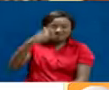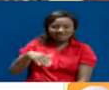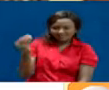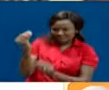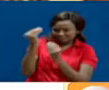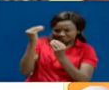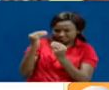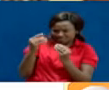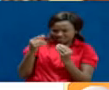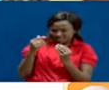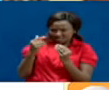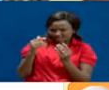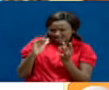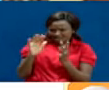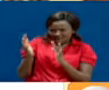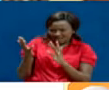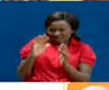how to